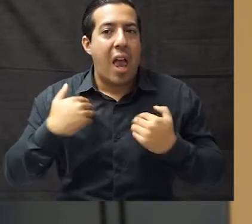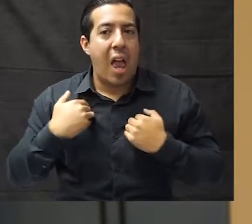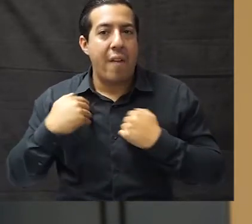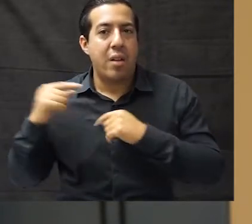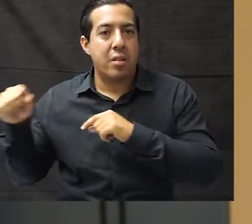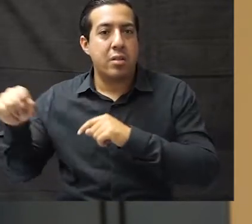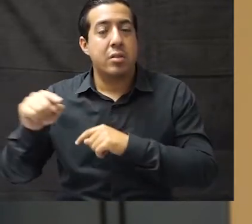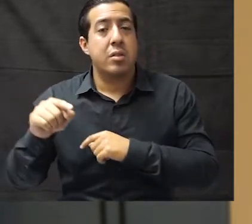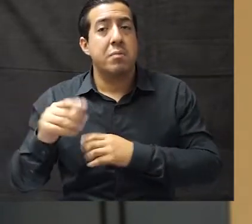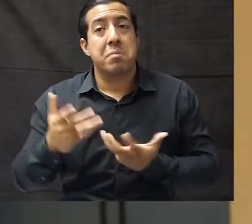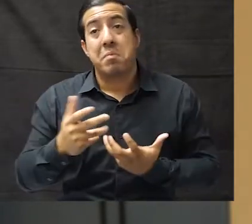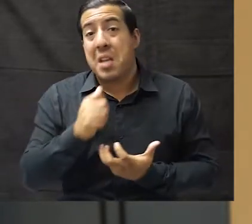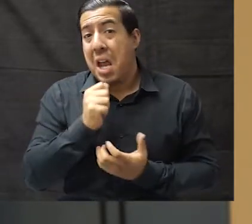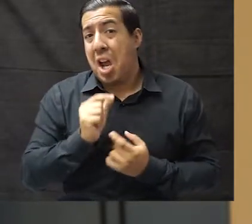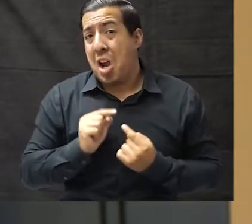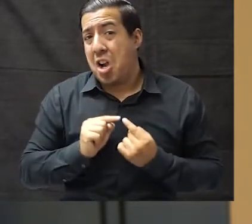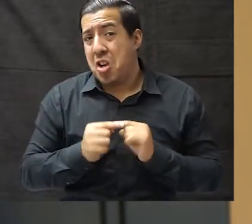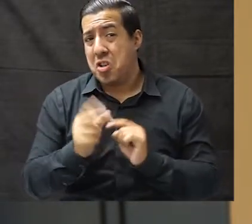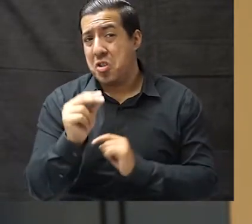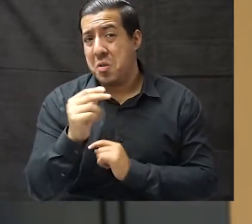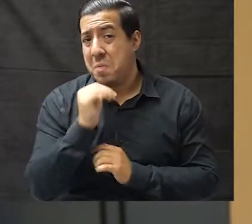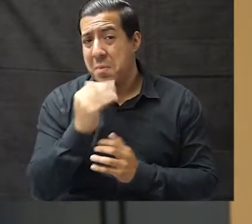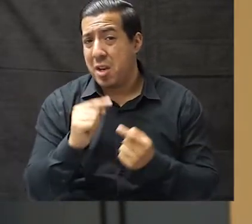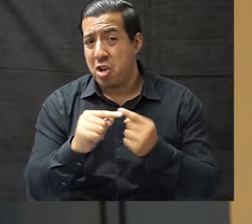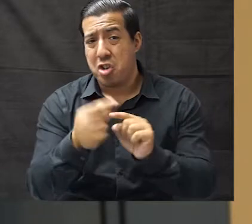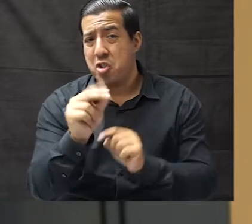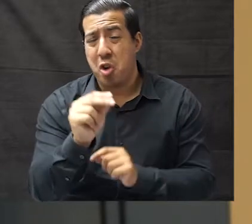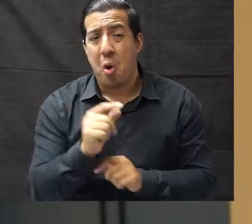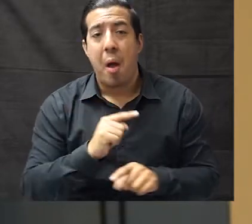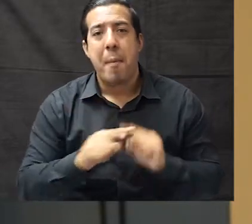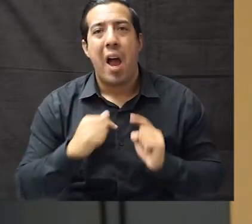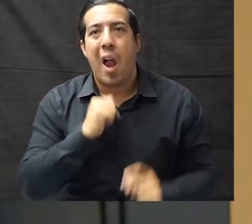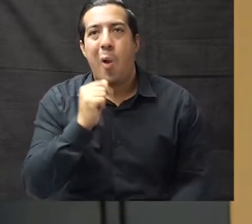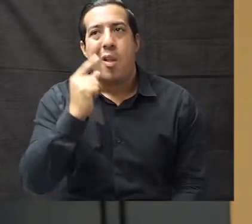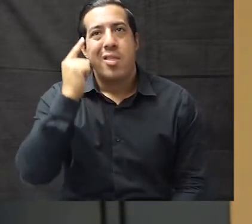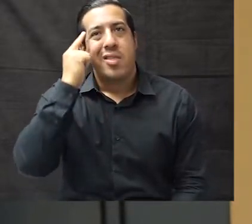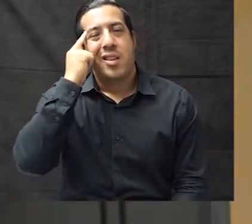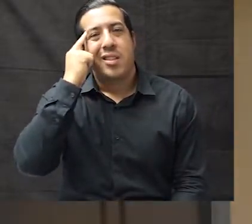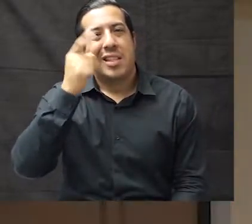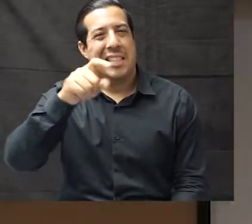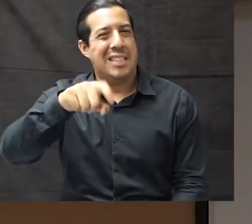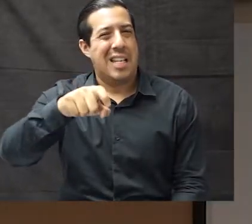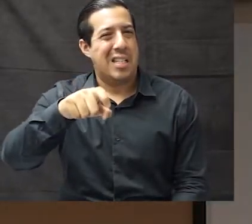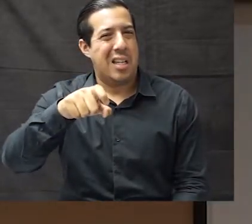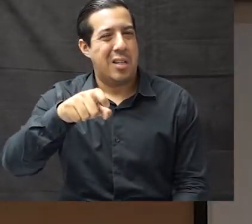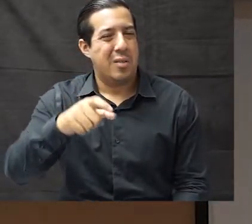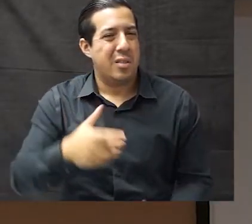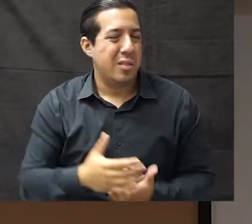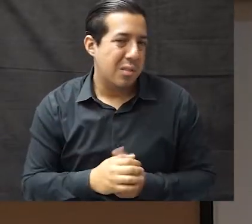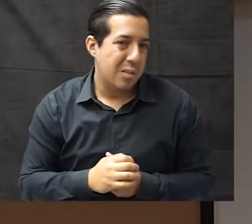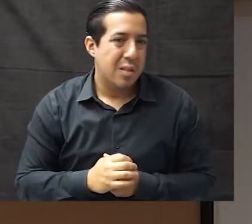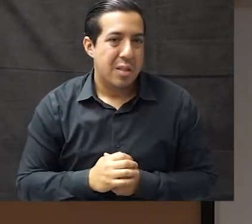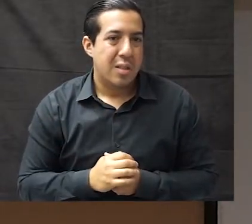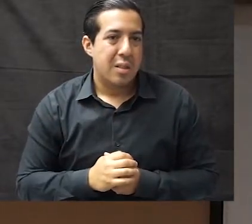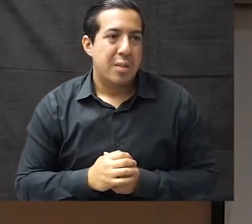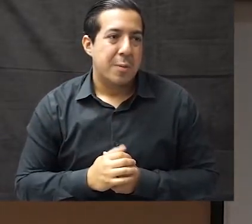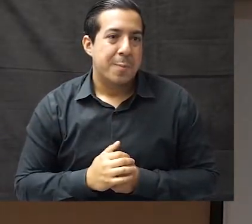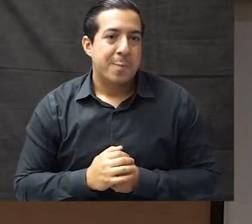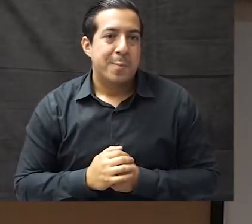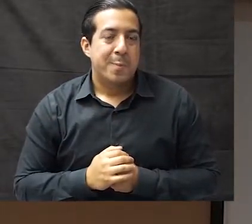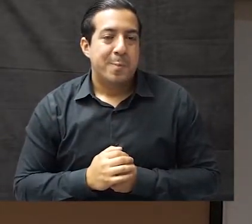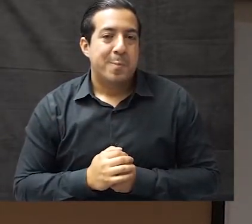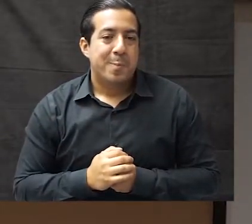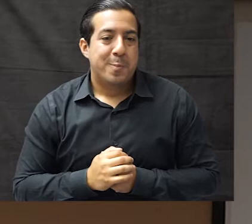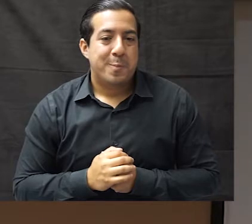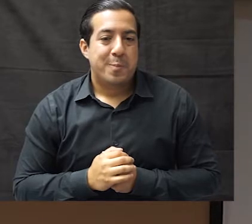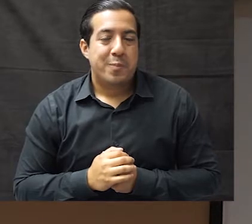and another one. Yeah, this one. So this was, we talk about that fentanyl flyer. What they did on that one was they used a field